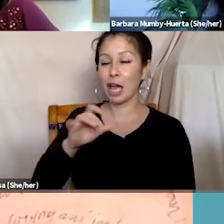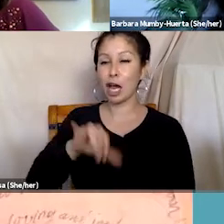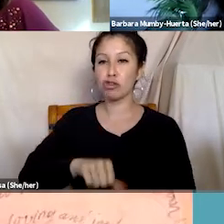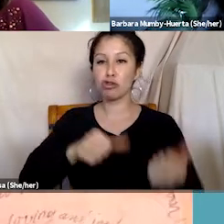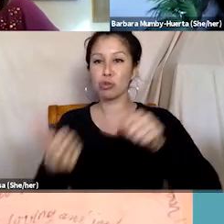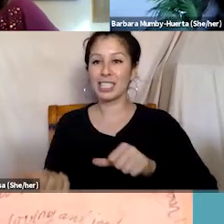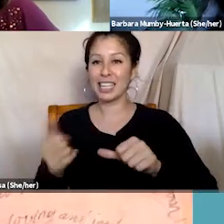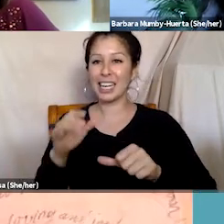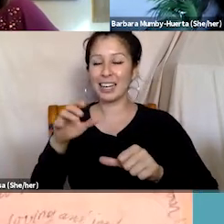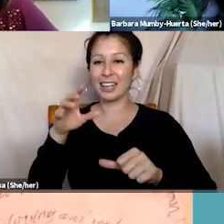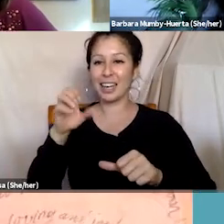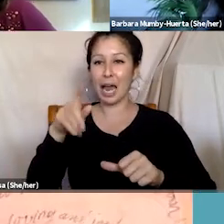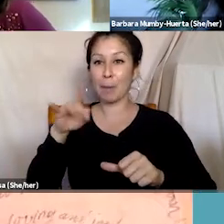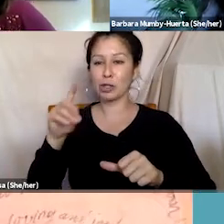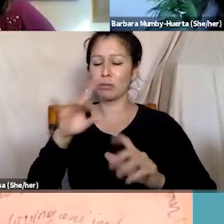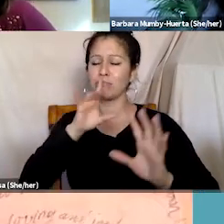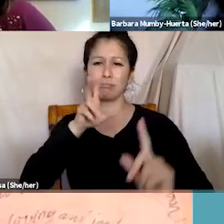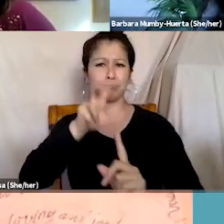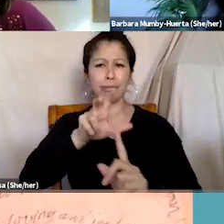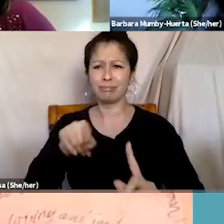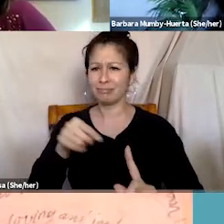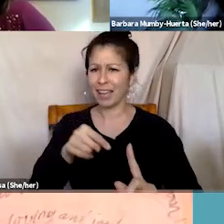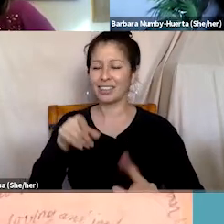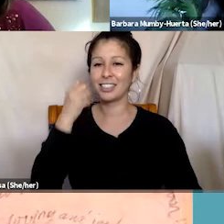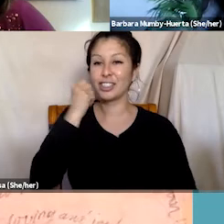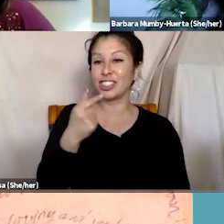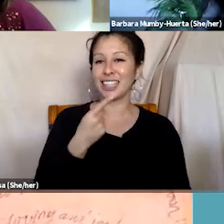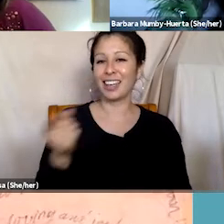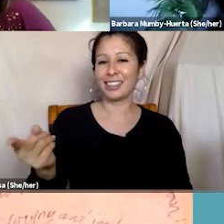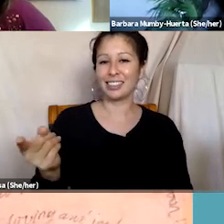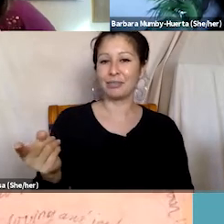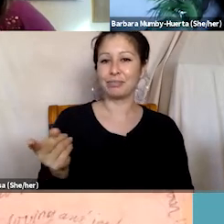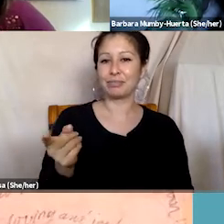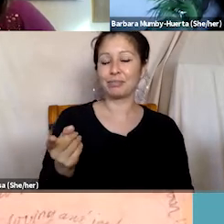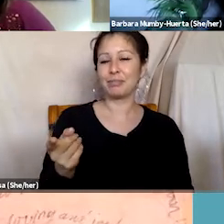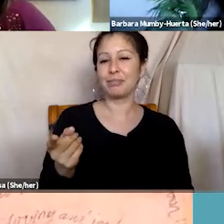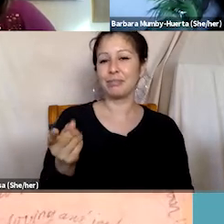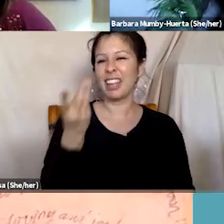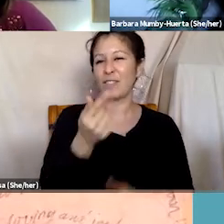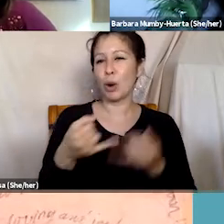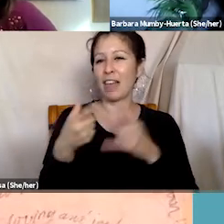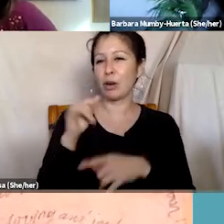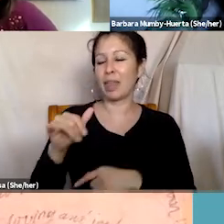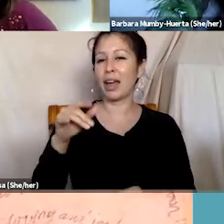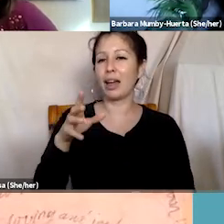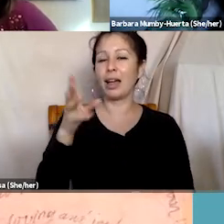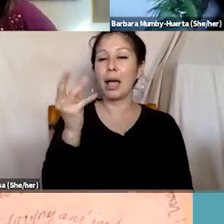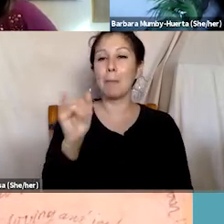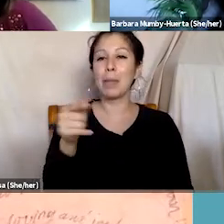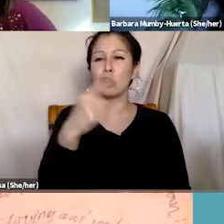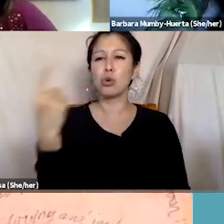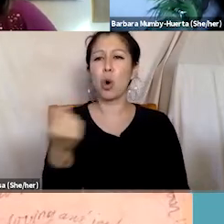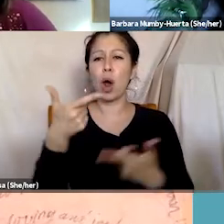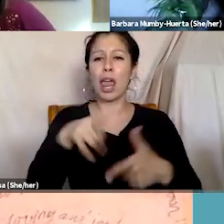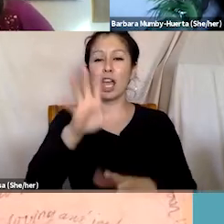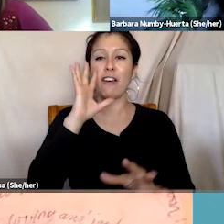episode is fantastic. And she said, like, here's a couple of lines. May you always let